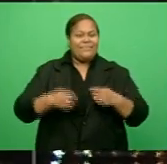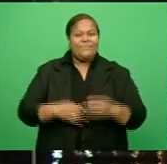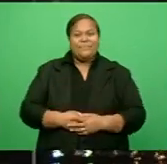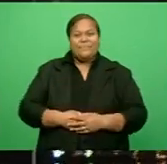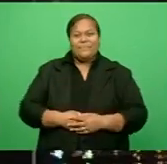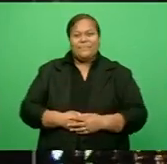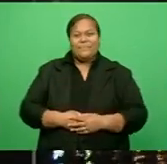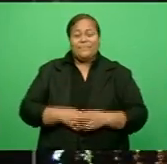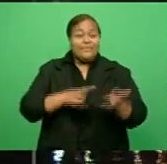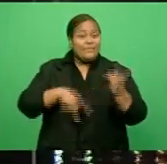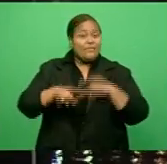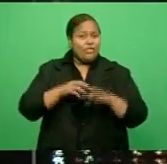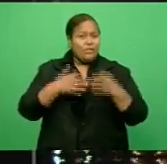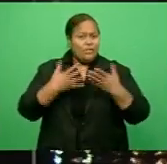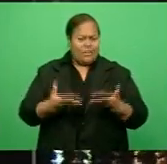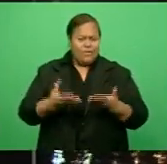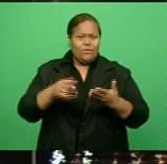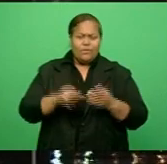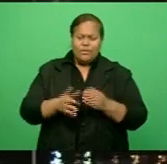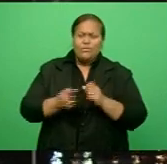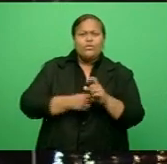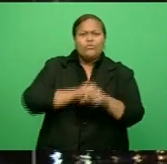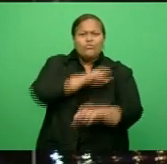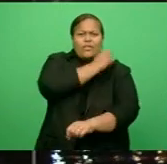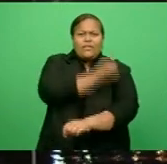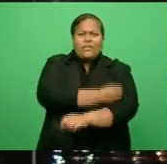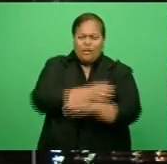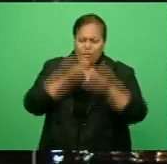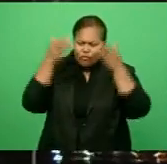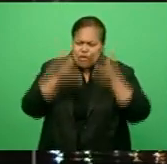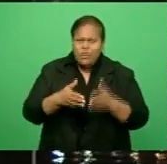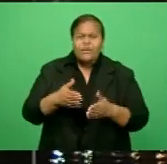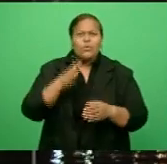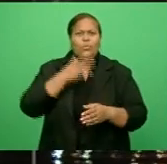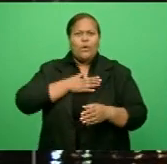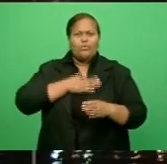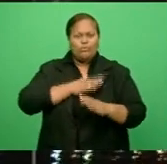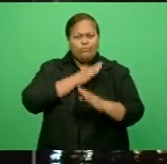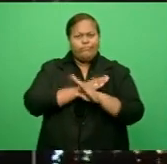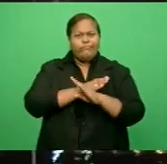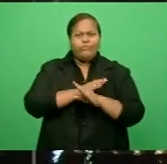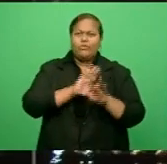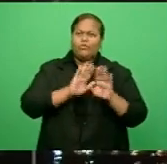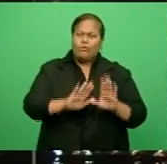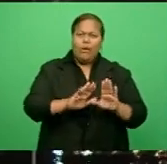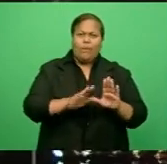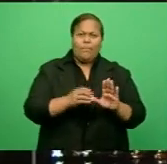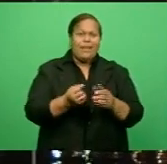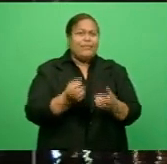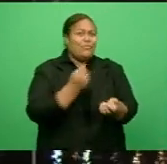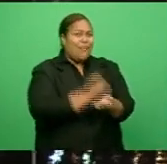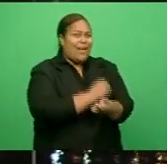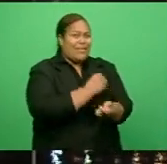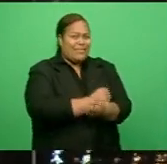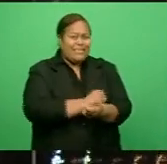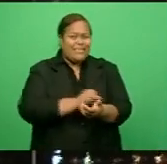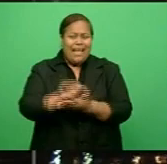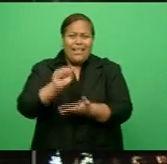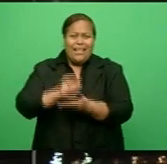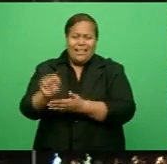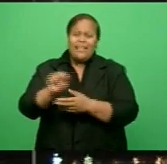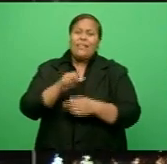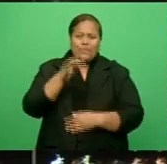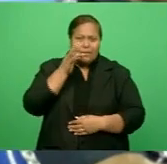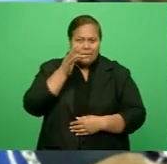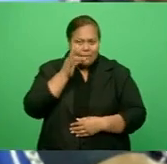Fiji Police Force is strengthening its focus to clamp down on hard drugs operations in the country, besides their usual marijuana